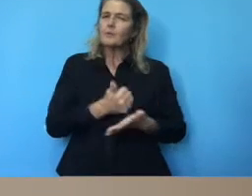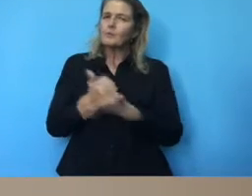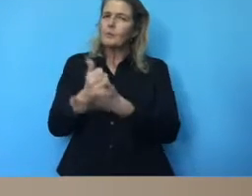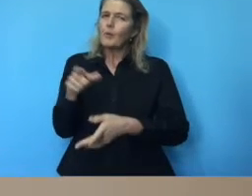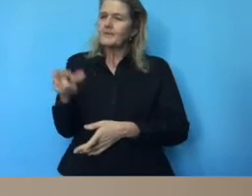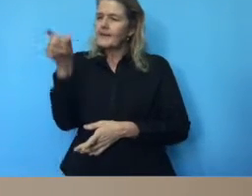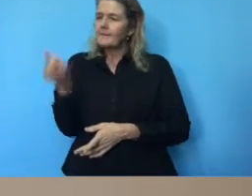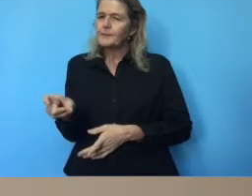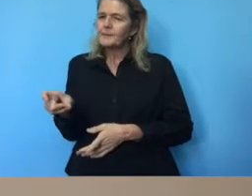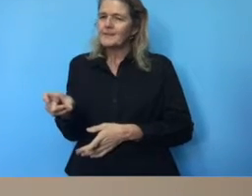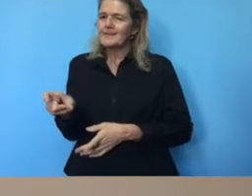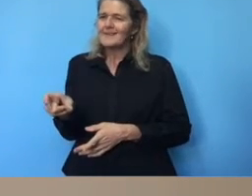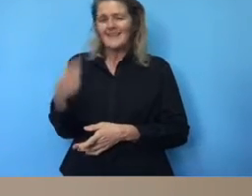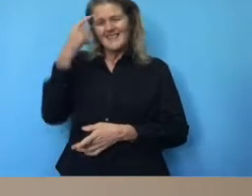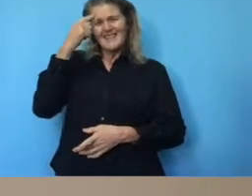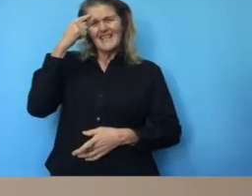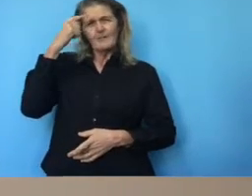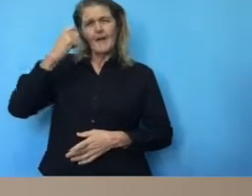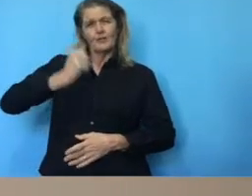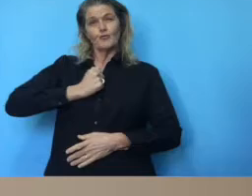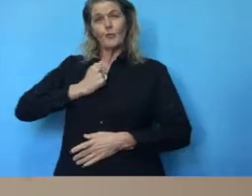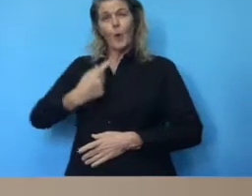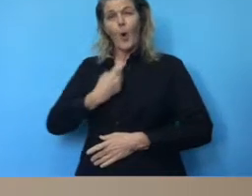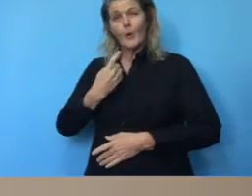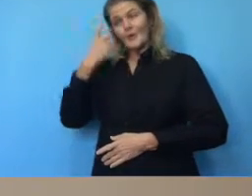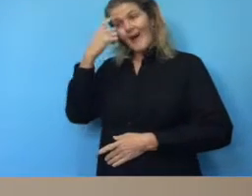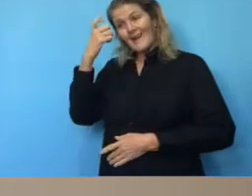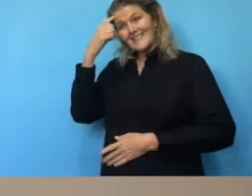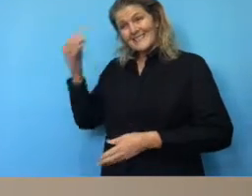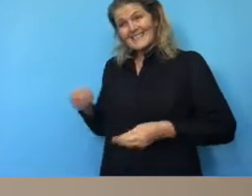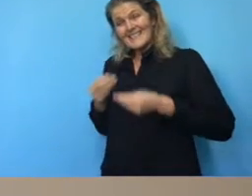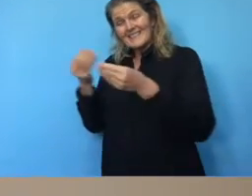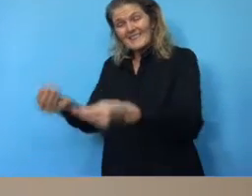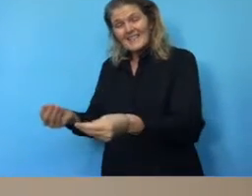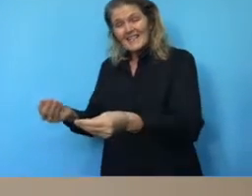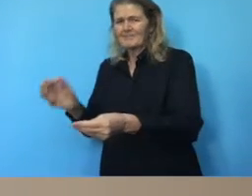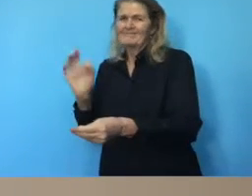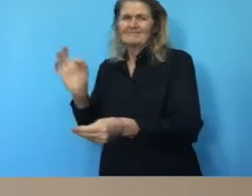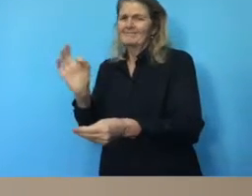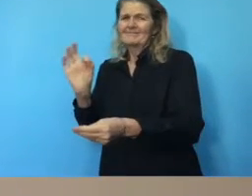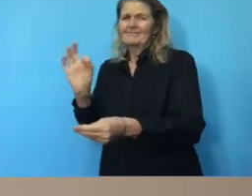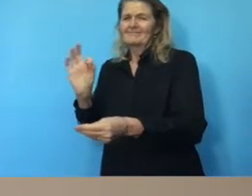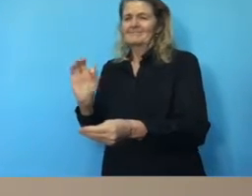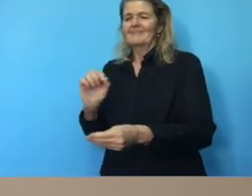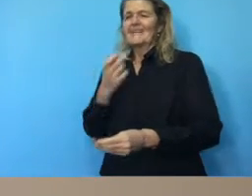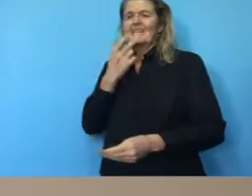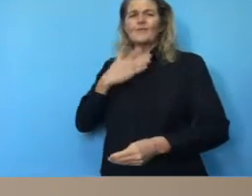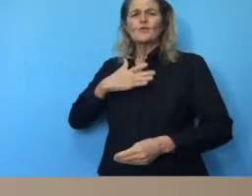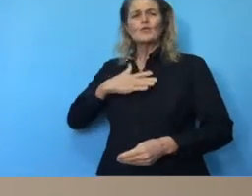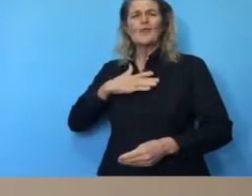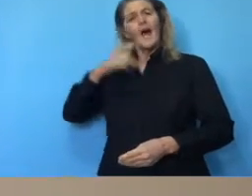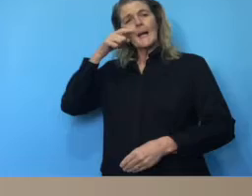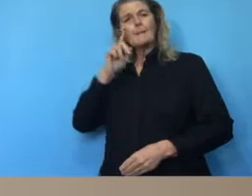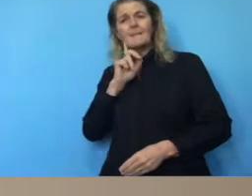of the impact that you can have on an artist. Someone, you know, if you love pink, you know, what you love or the colours you love isn't